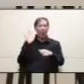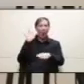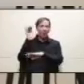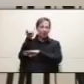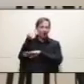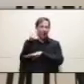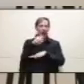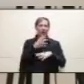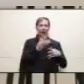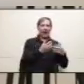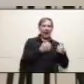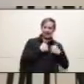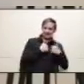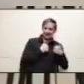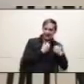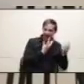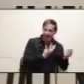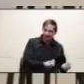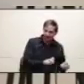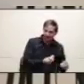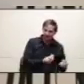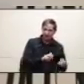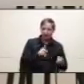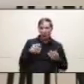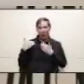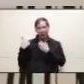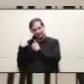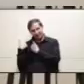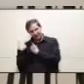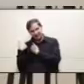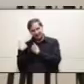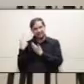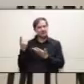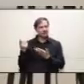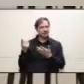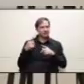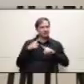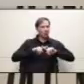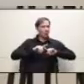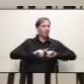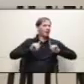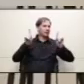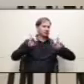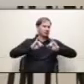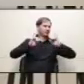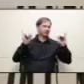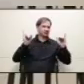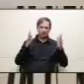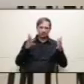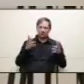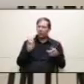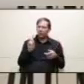Why are you not dealing with this? What makes you to be in this liquidity pressure?